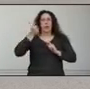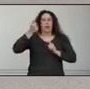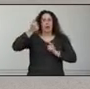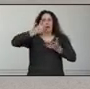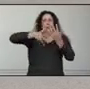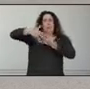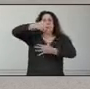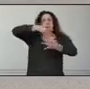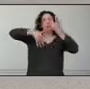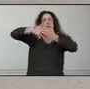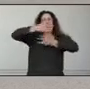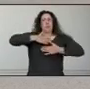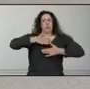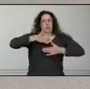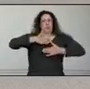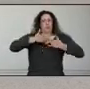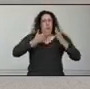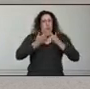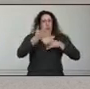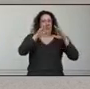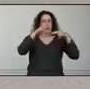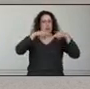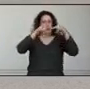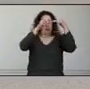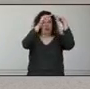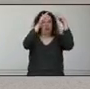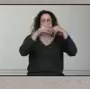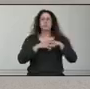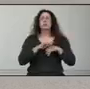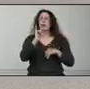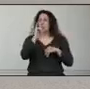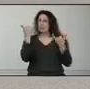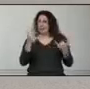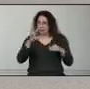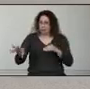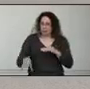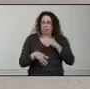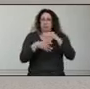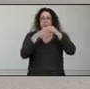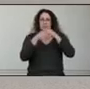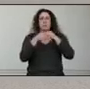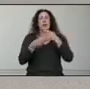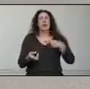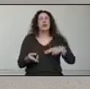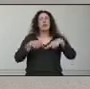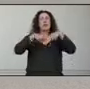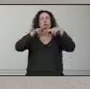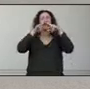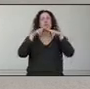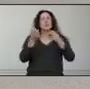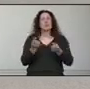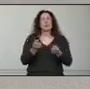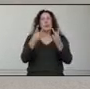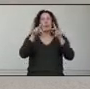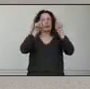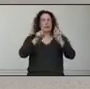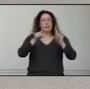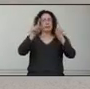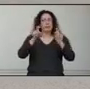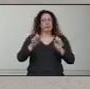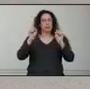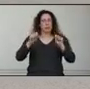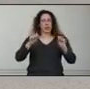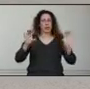the facility, and we're taking an additional step at this point to increase the amount of testing that we're doing so that the